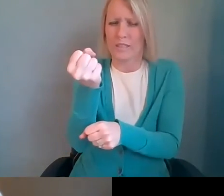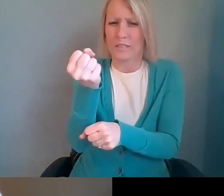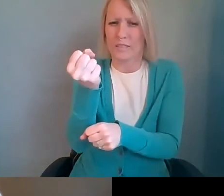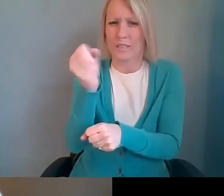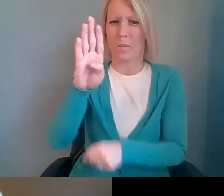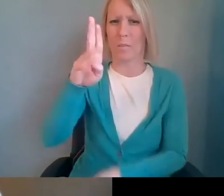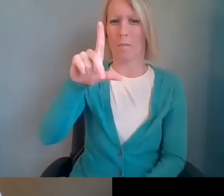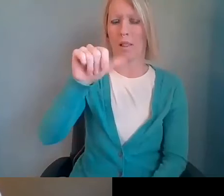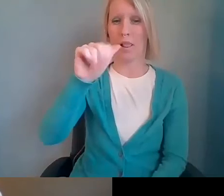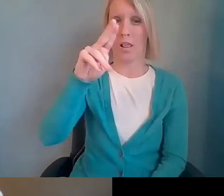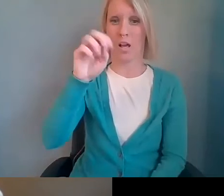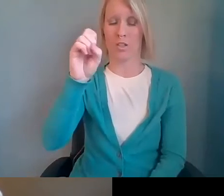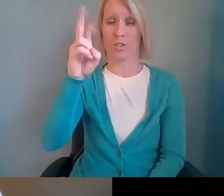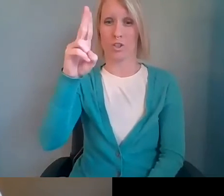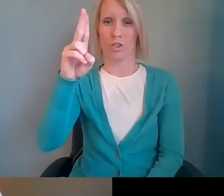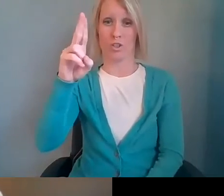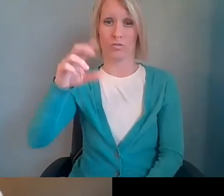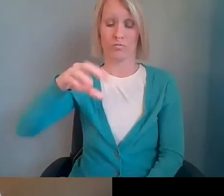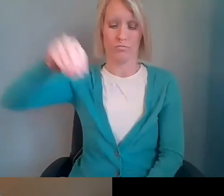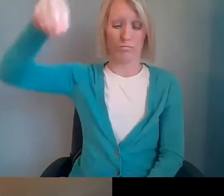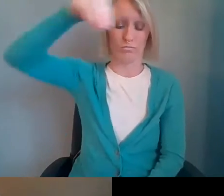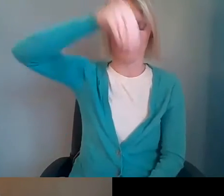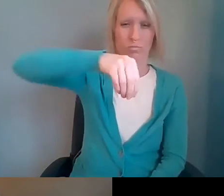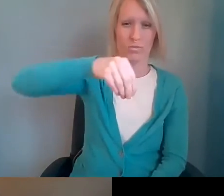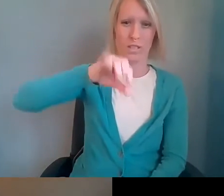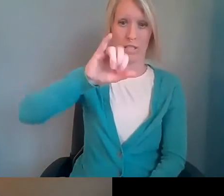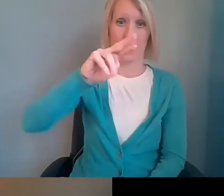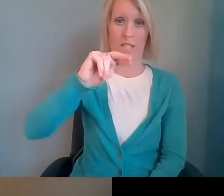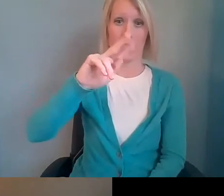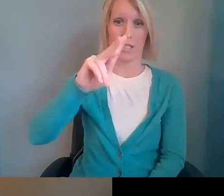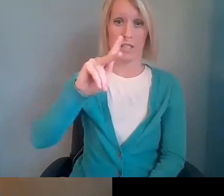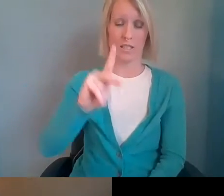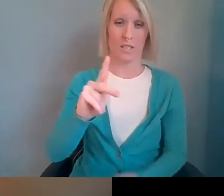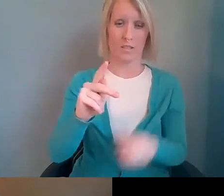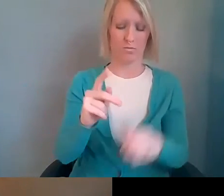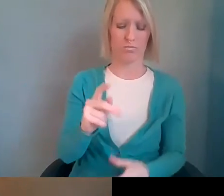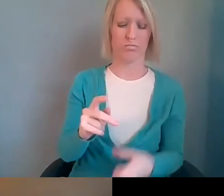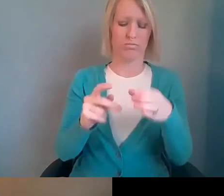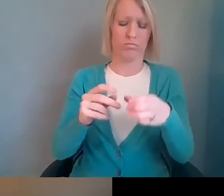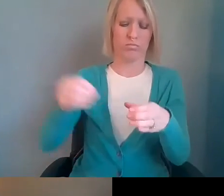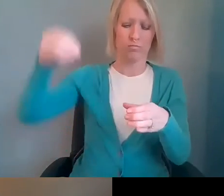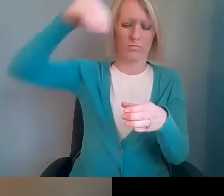bottle, release the bladder, and it would suck the ink inside the pen.